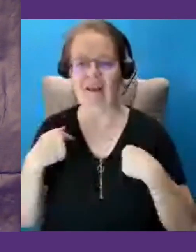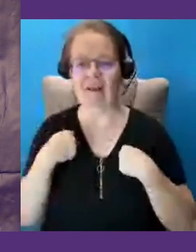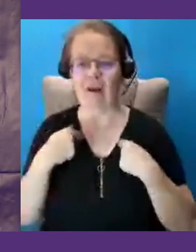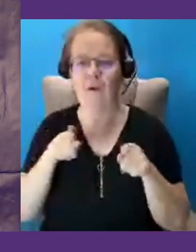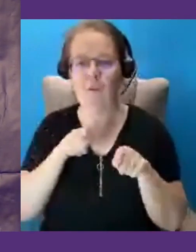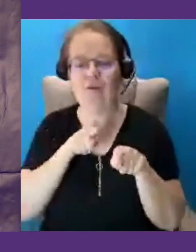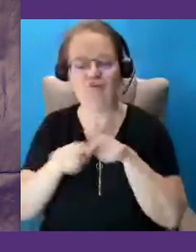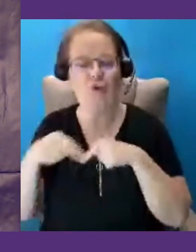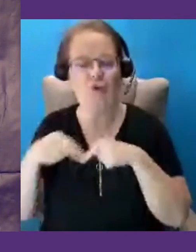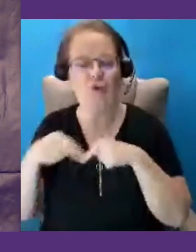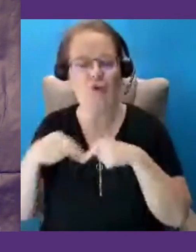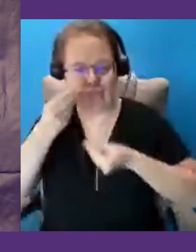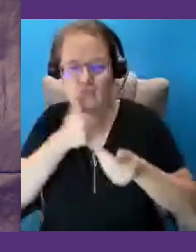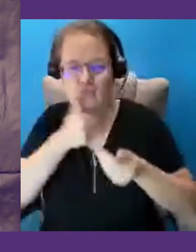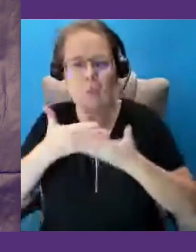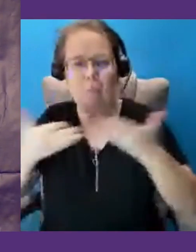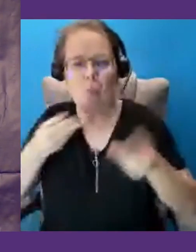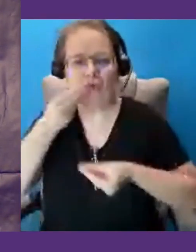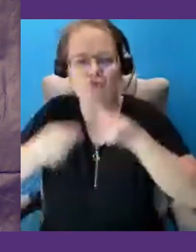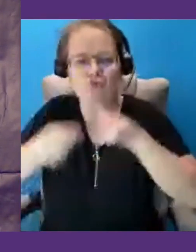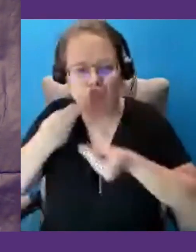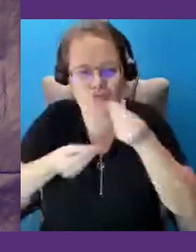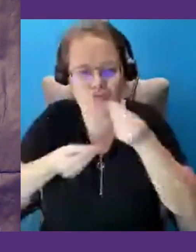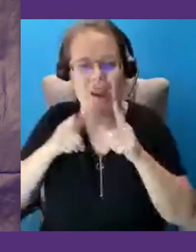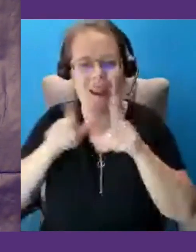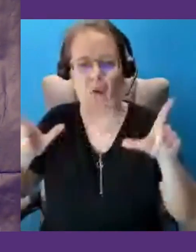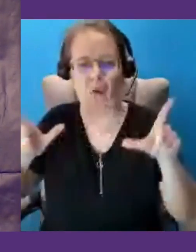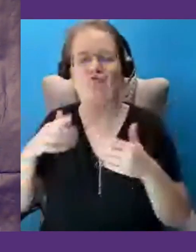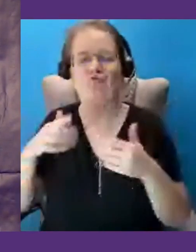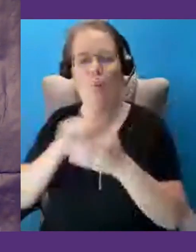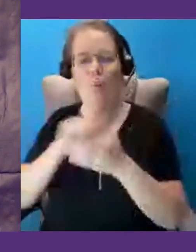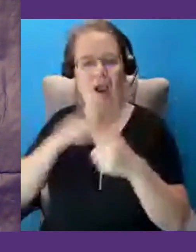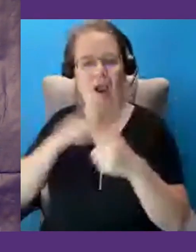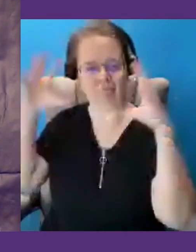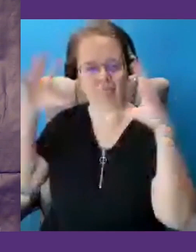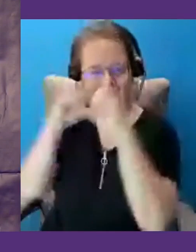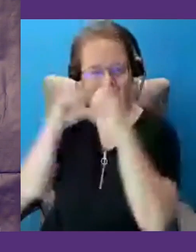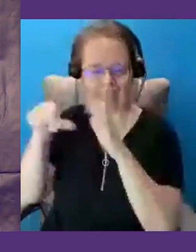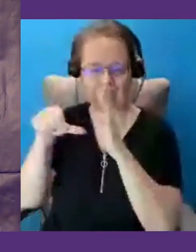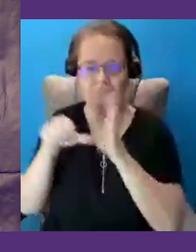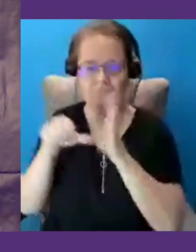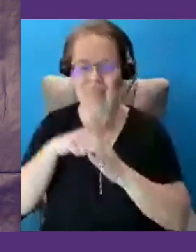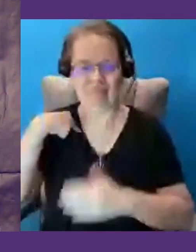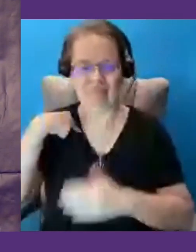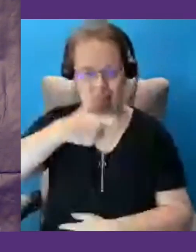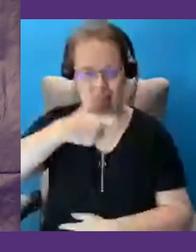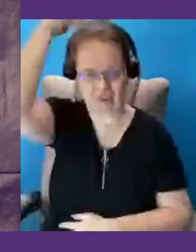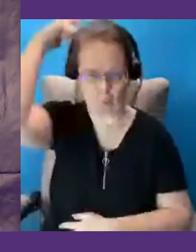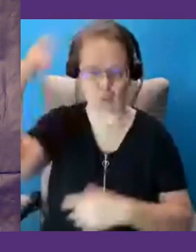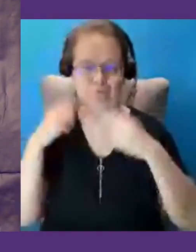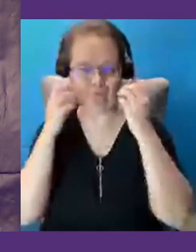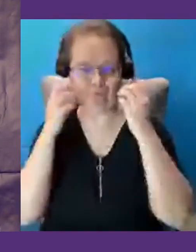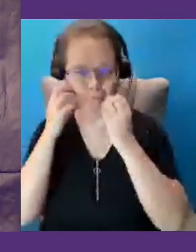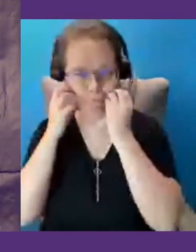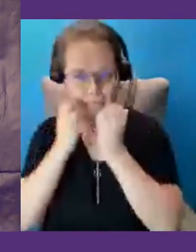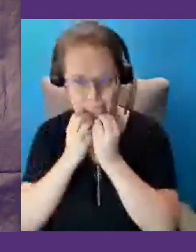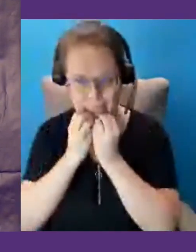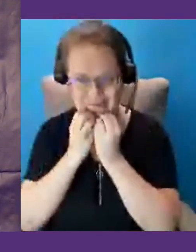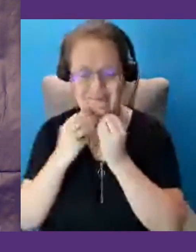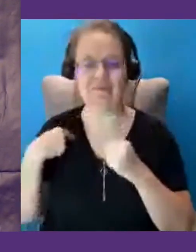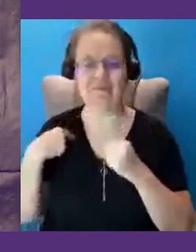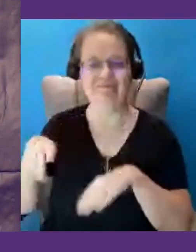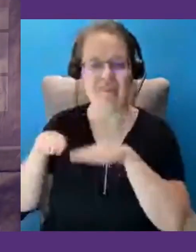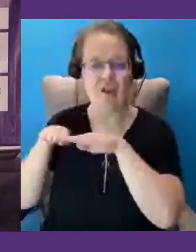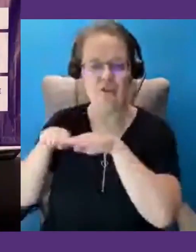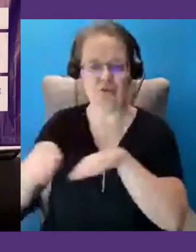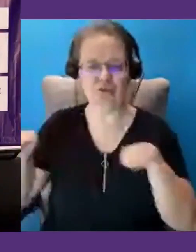visual impairments, I'm tall, I am bald, I have a beard, which has led to my kids giving me the hilarious nickname Upside Down